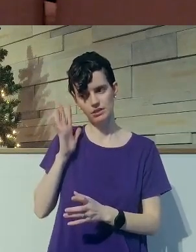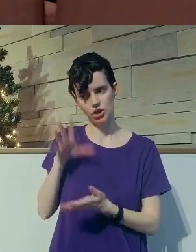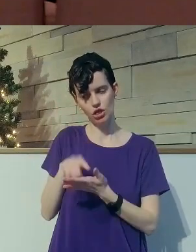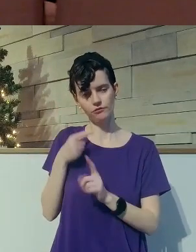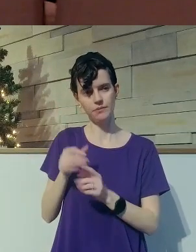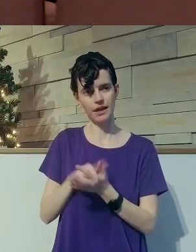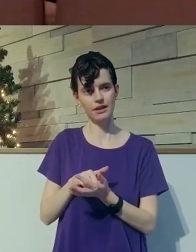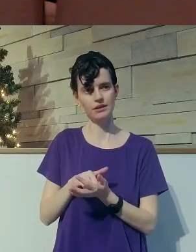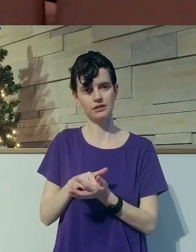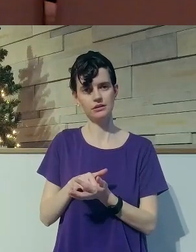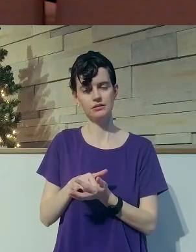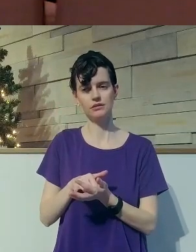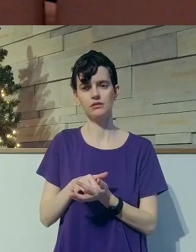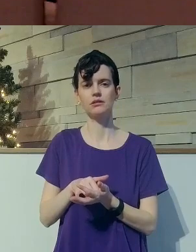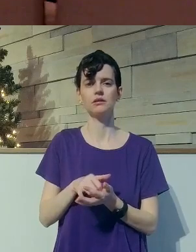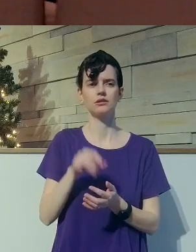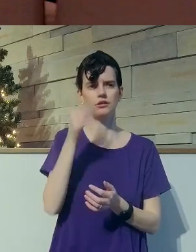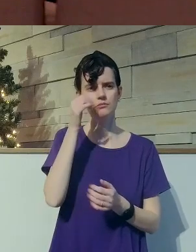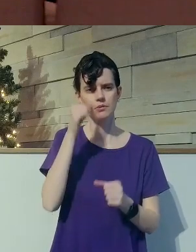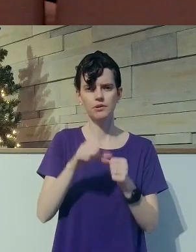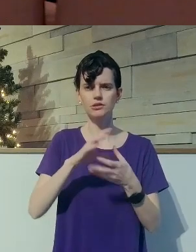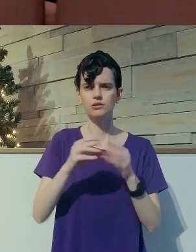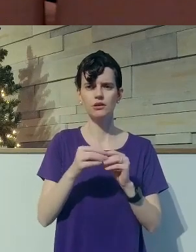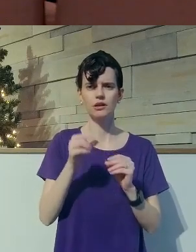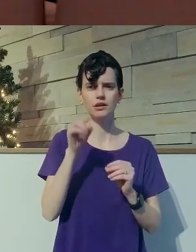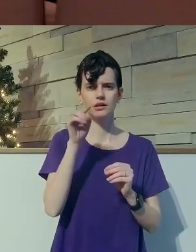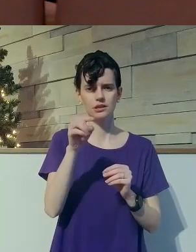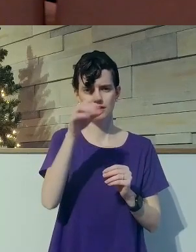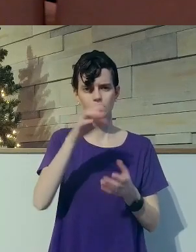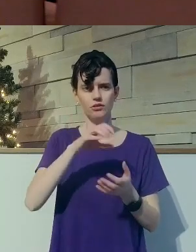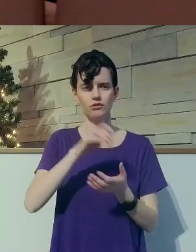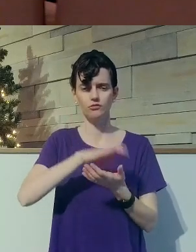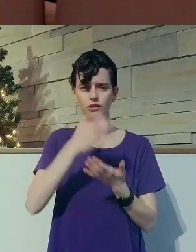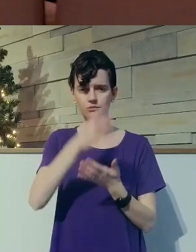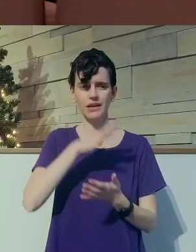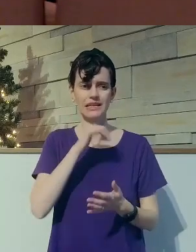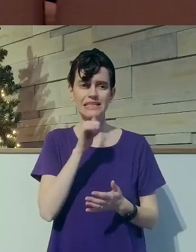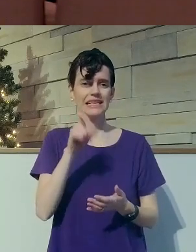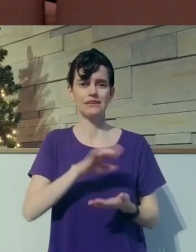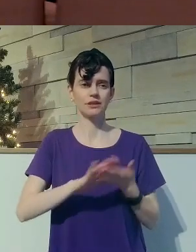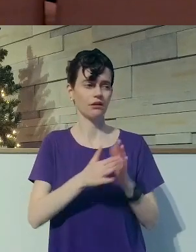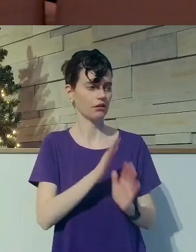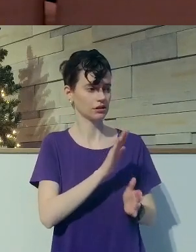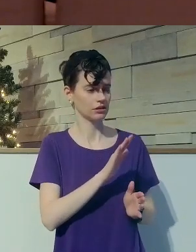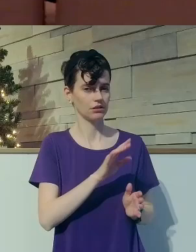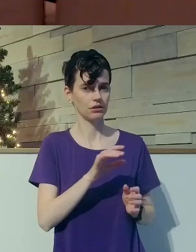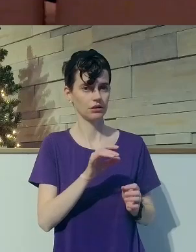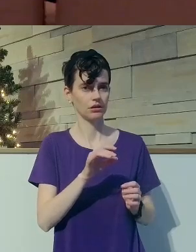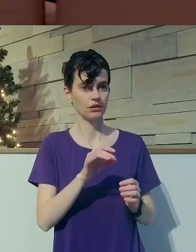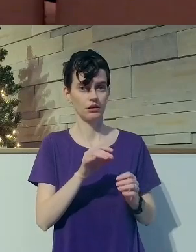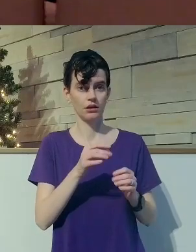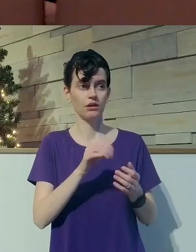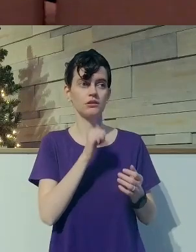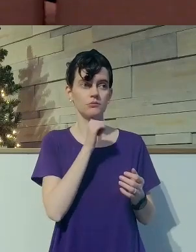You know, in the early story about Tom and Joseph, Joseph didn't have to forget that Tom wasted his money. Joseph could forget Tom, but it doesn't mean he's got to go back